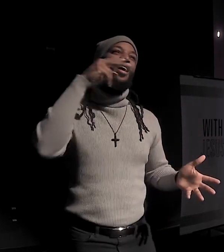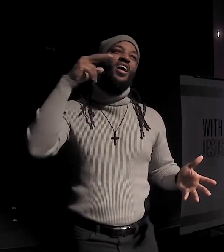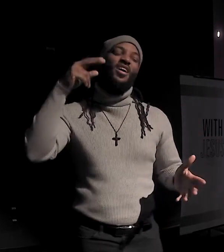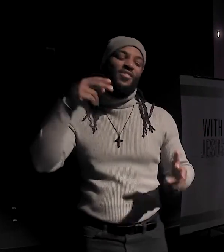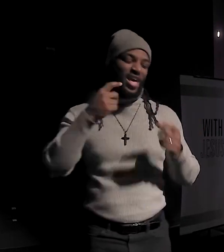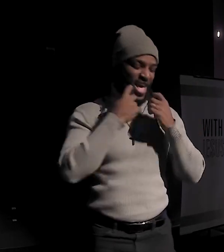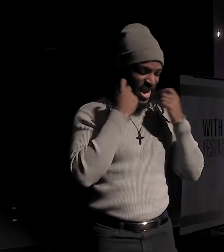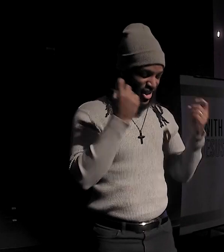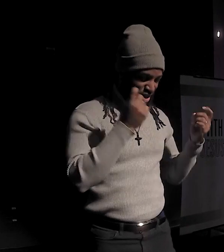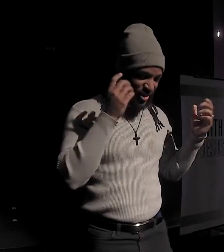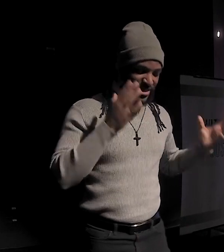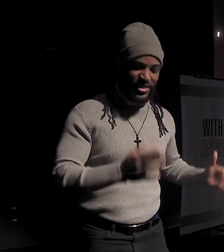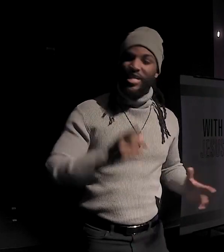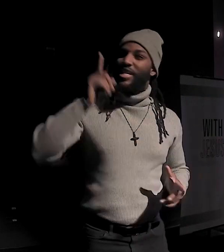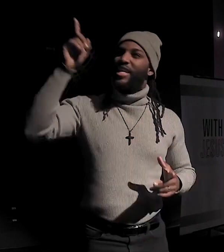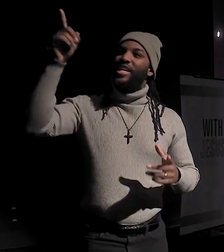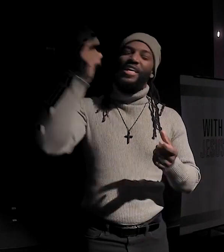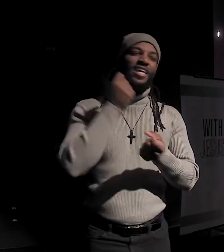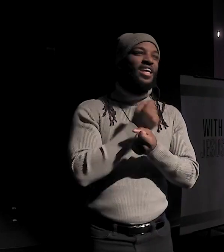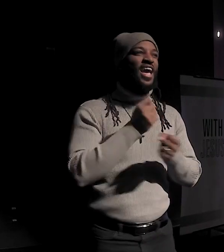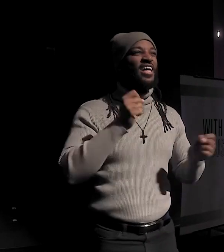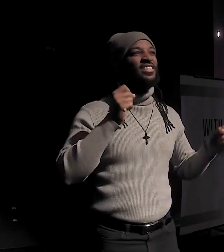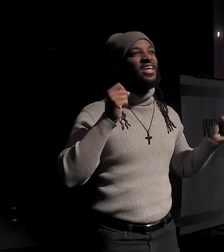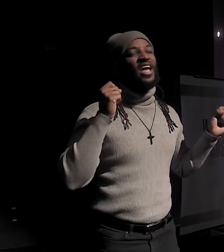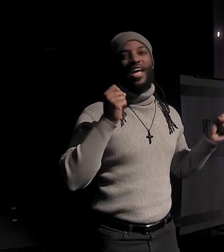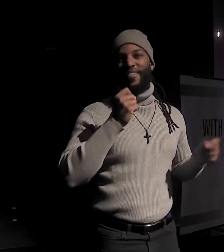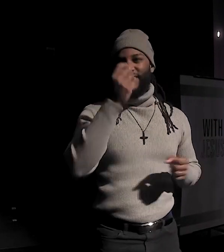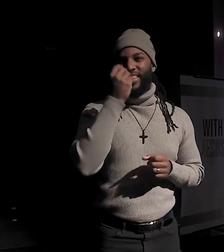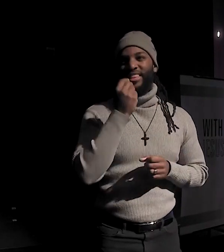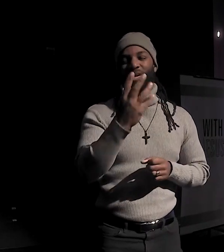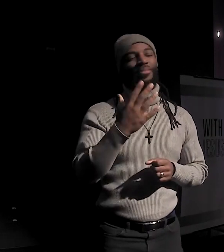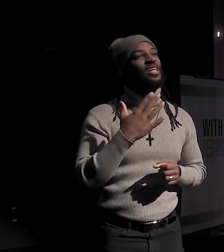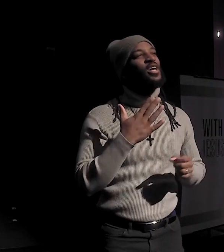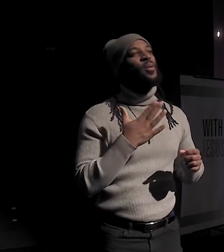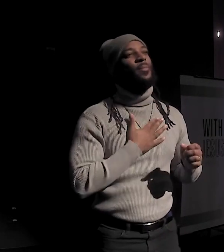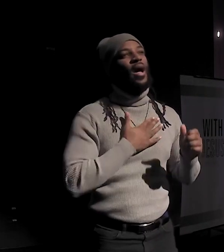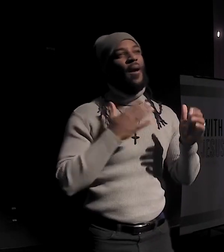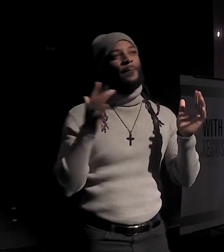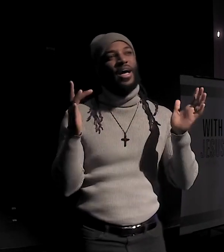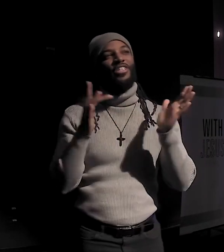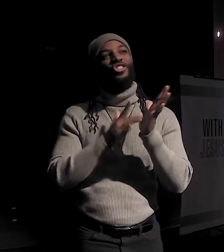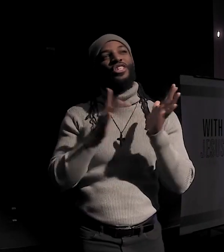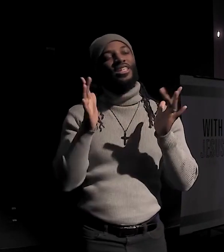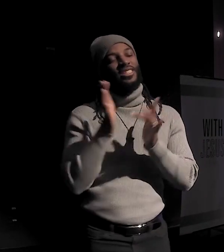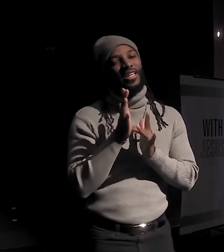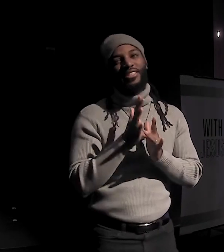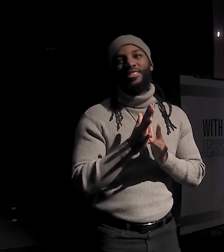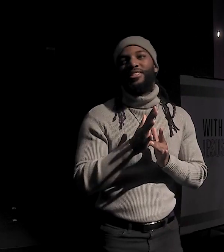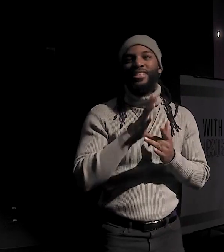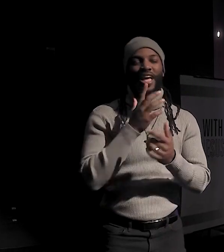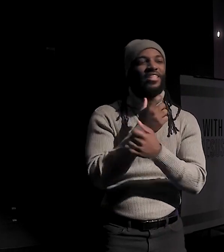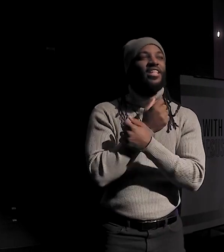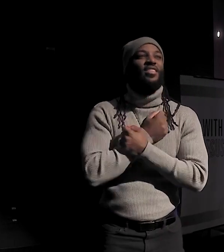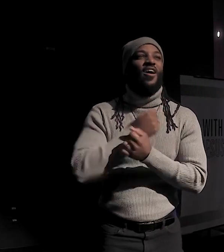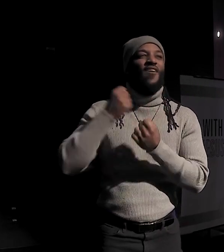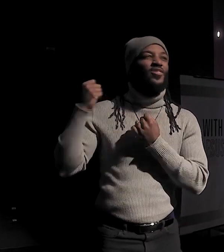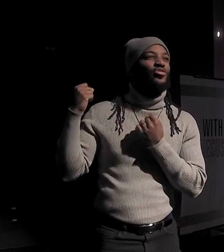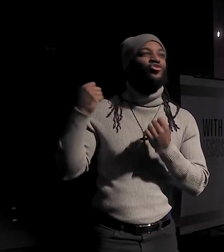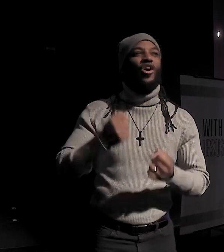empty grave. Ain't no sinner that he can't save. Let me tell you about my Jesus.